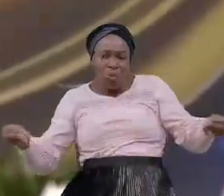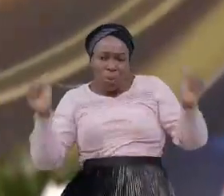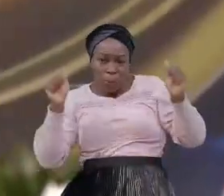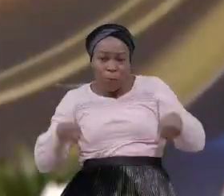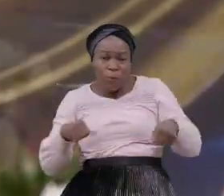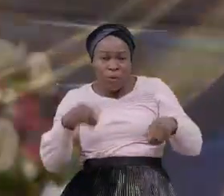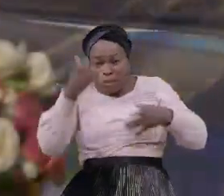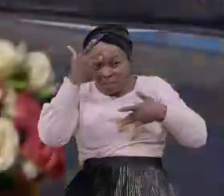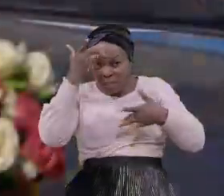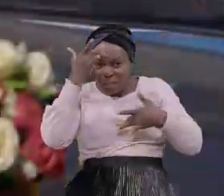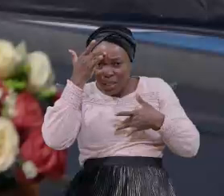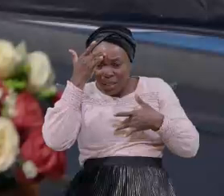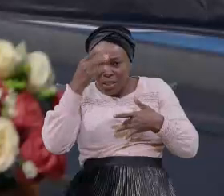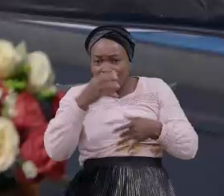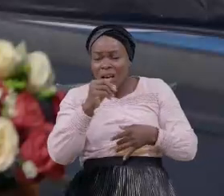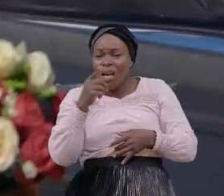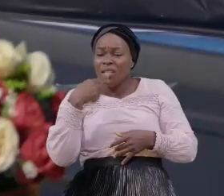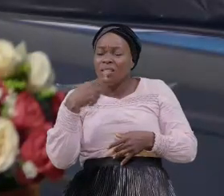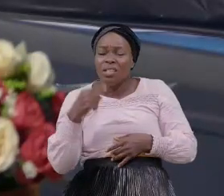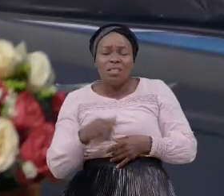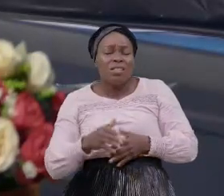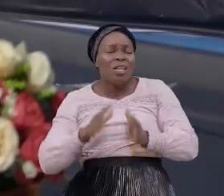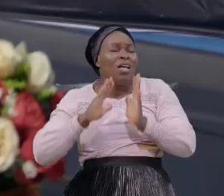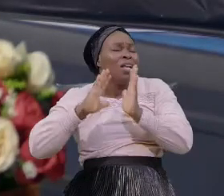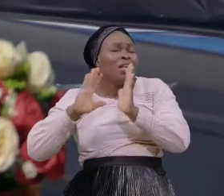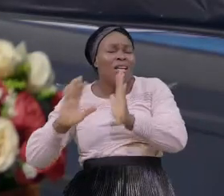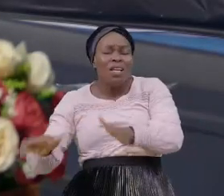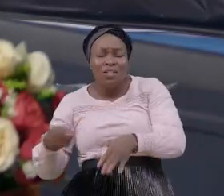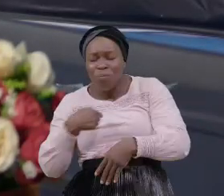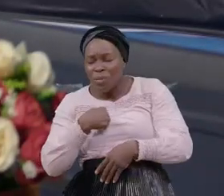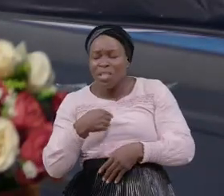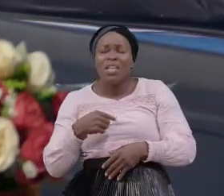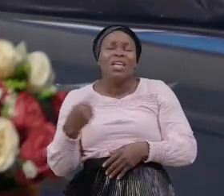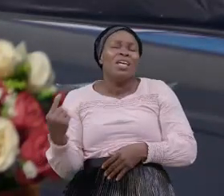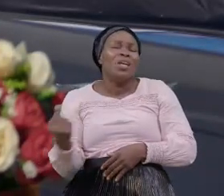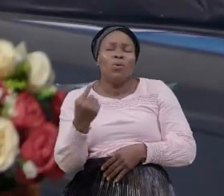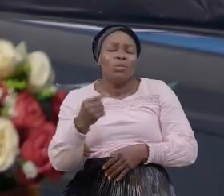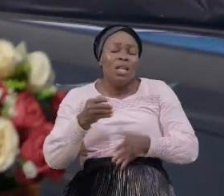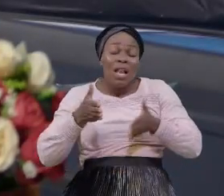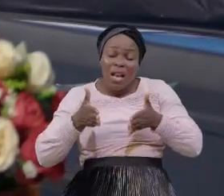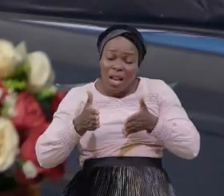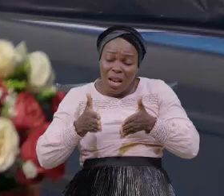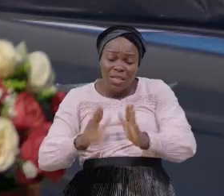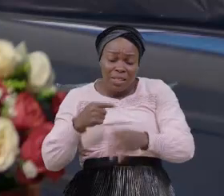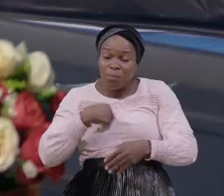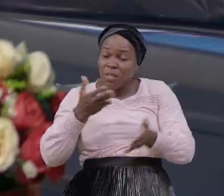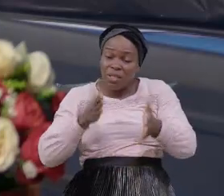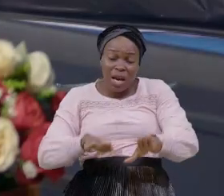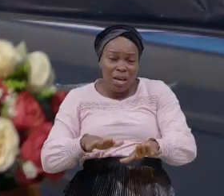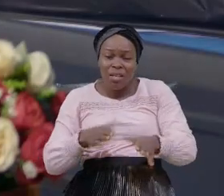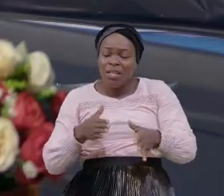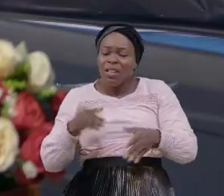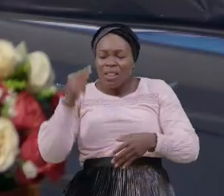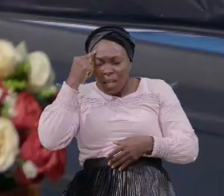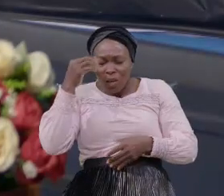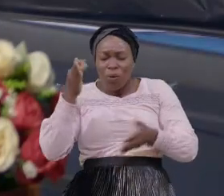says, leave me alone. Let me die. Let me die. Let me die. He was thinking of death. He was dreaming of death. He was